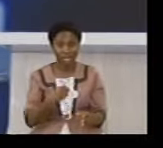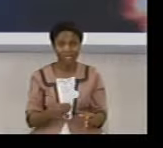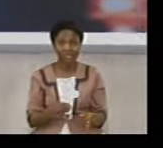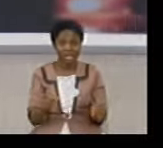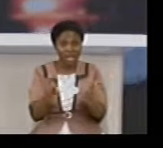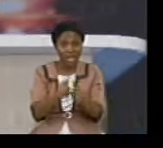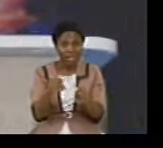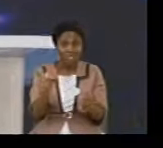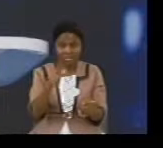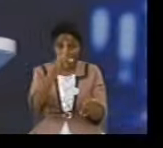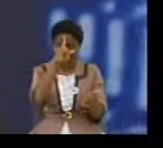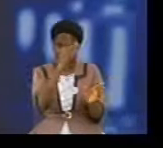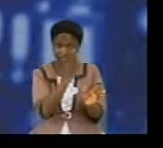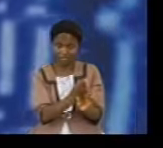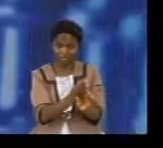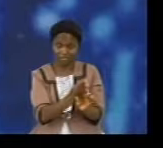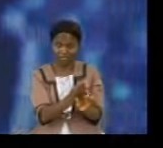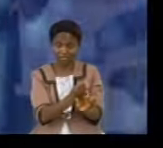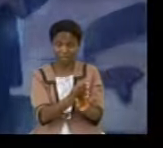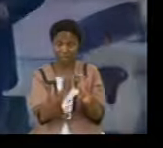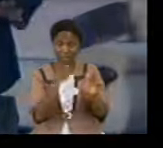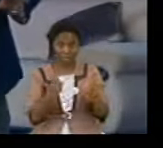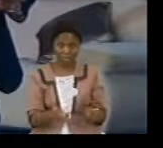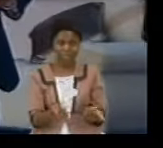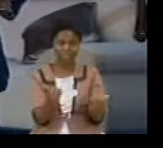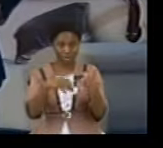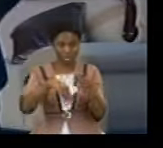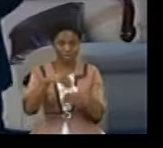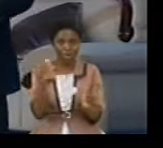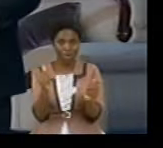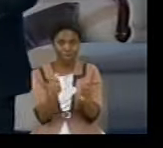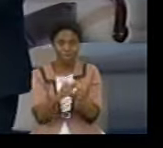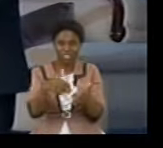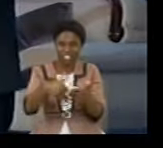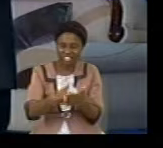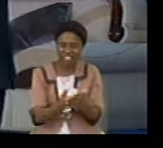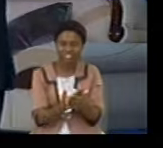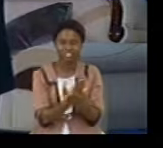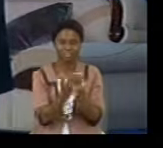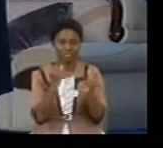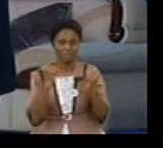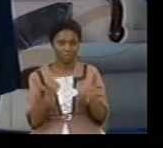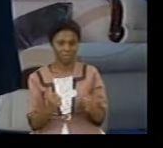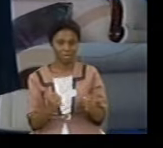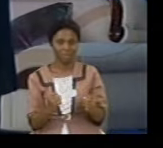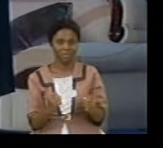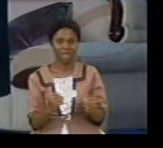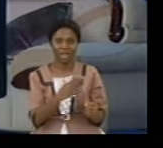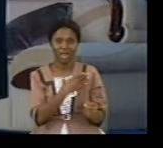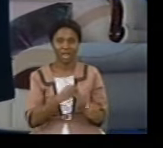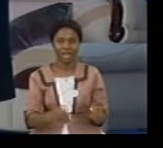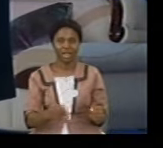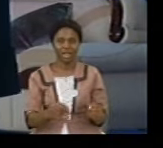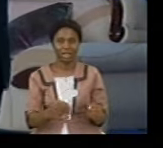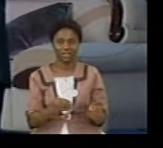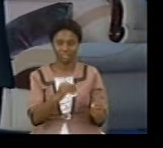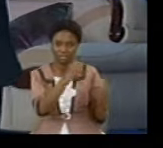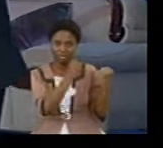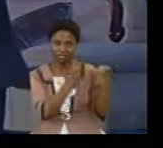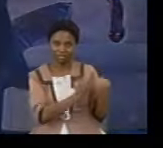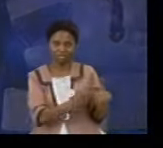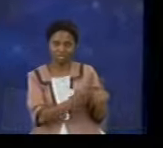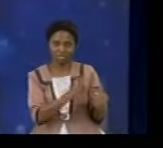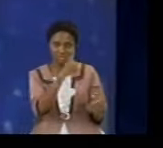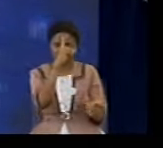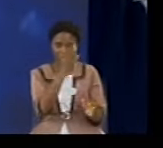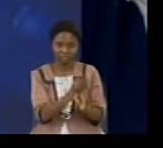he came out with the freshness of energy and confidence, faithfulness unto the